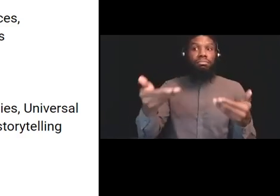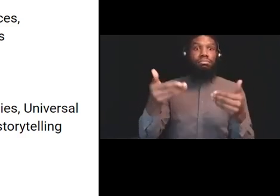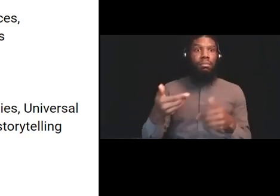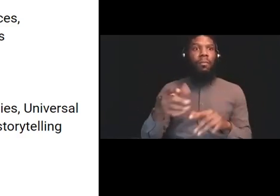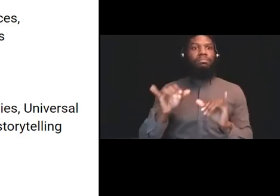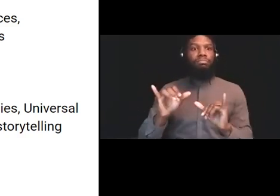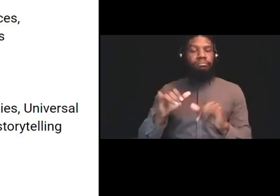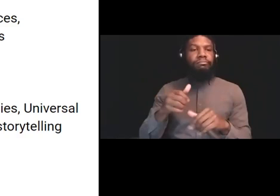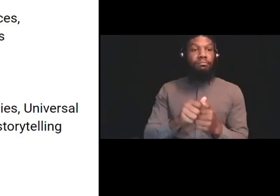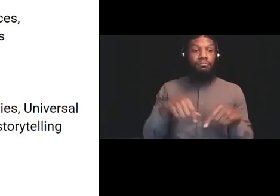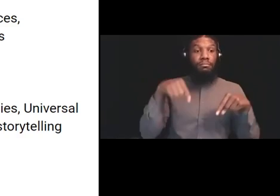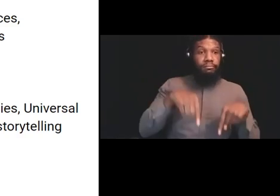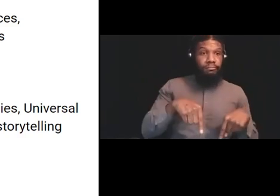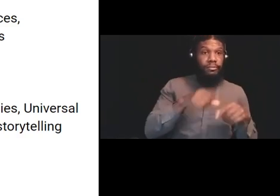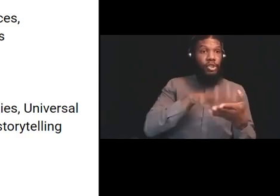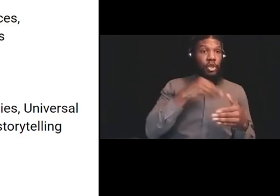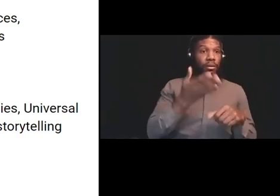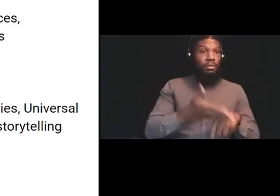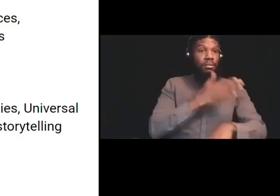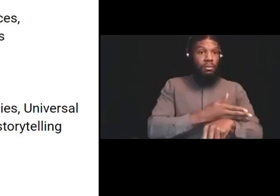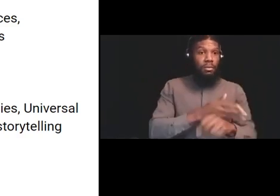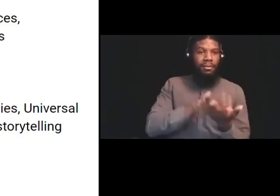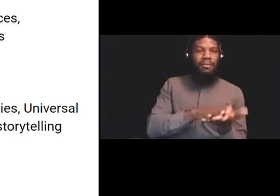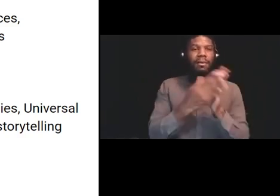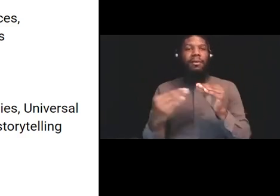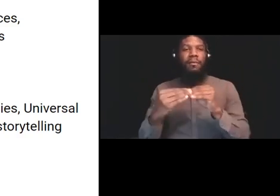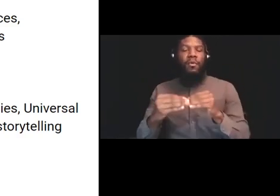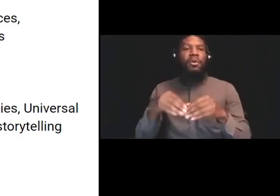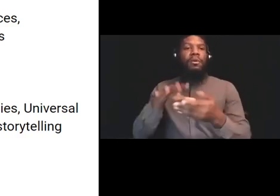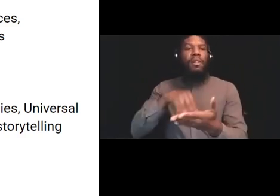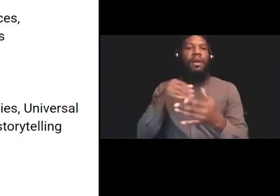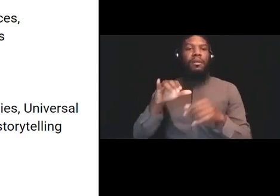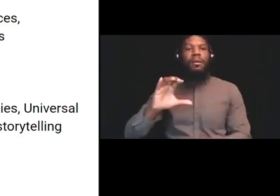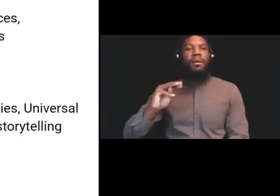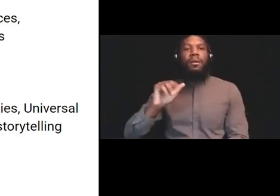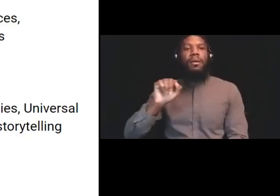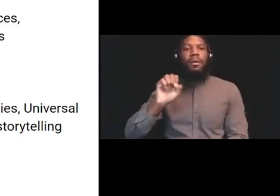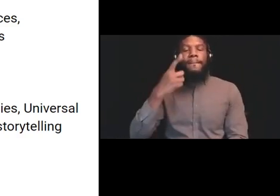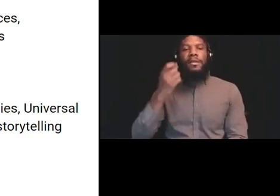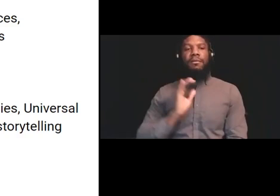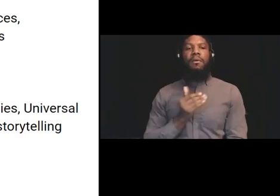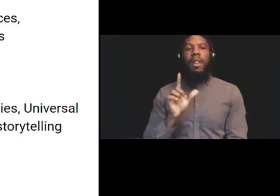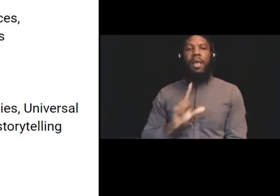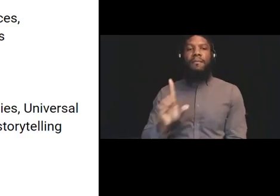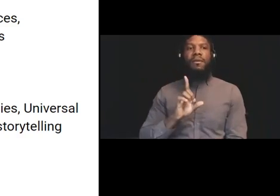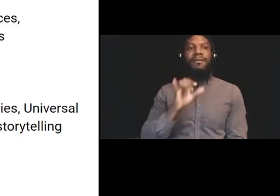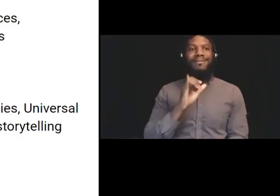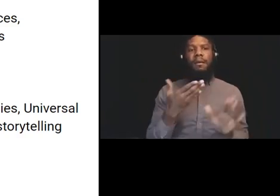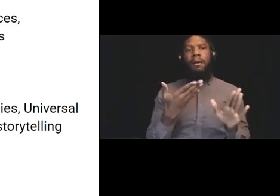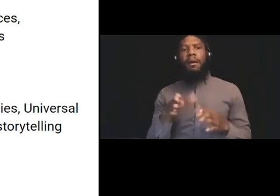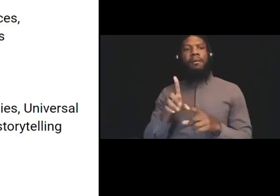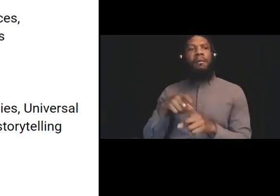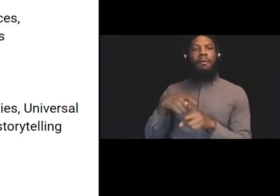enhancement center into more of a learning commons based in our library. And that experience was really exciting for me, and